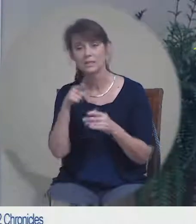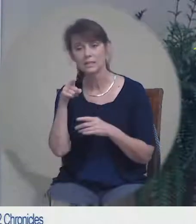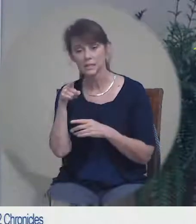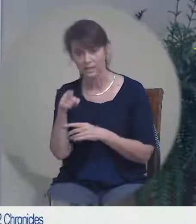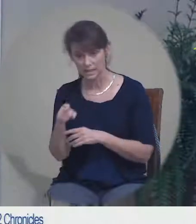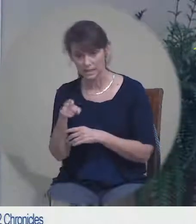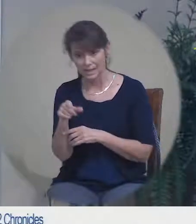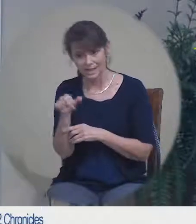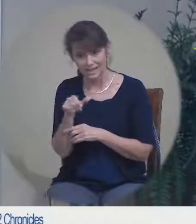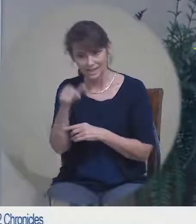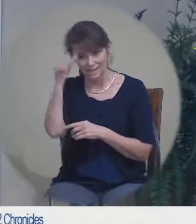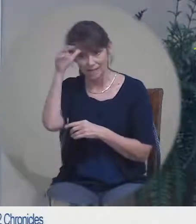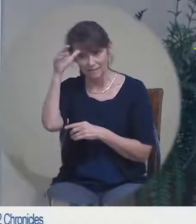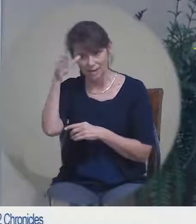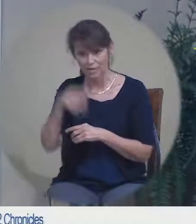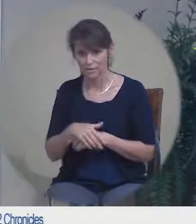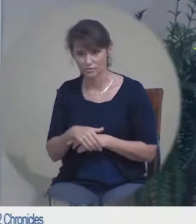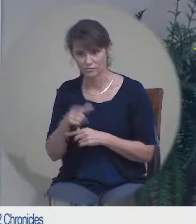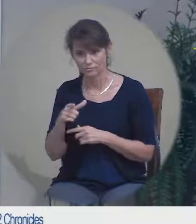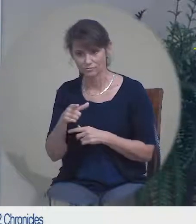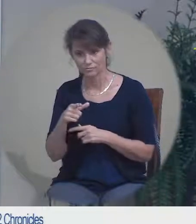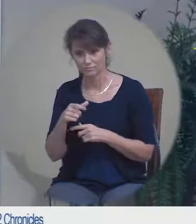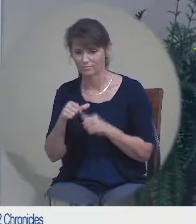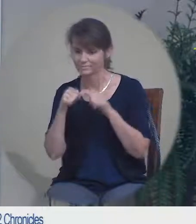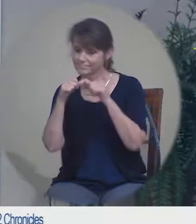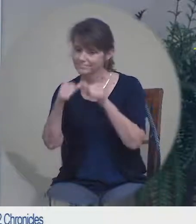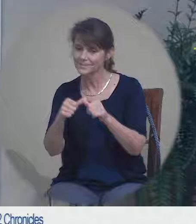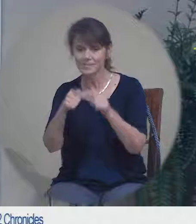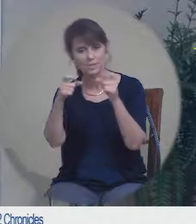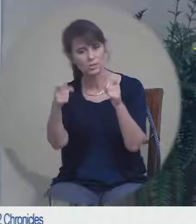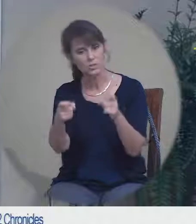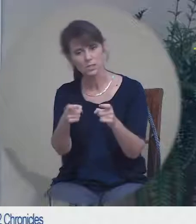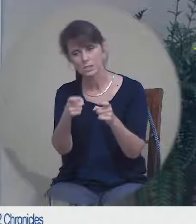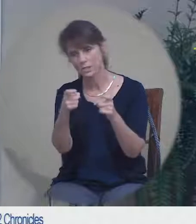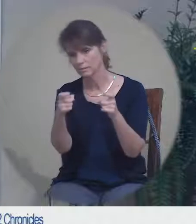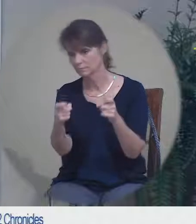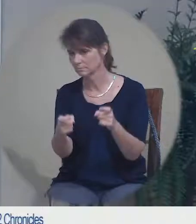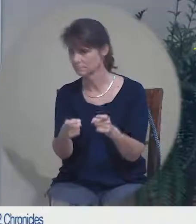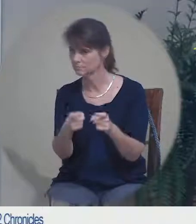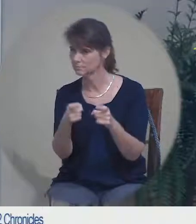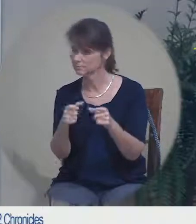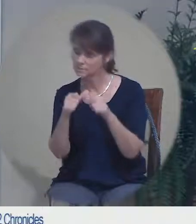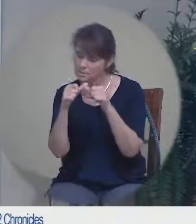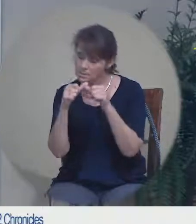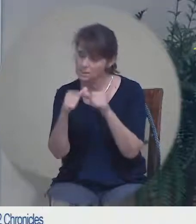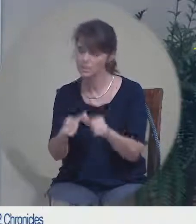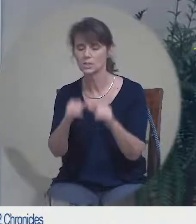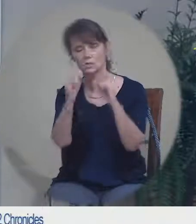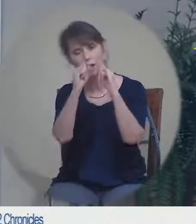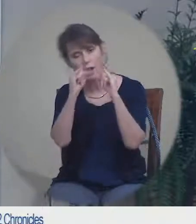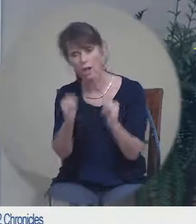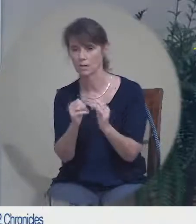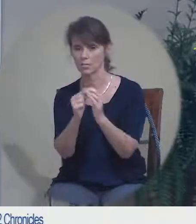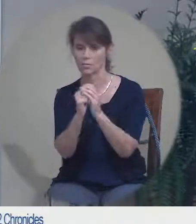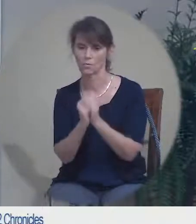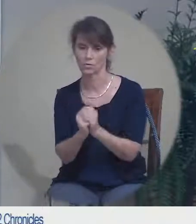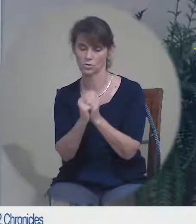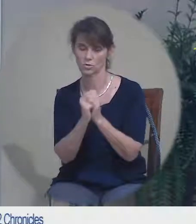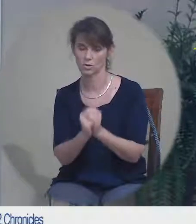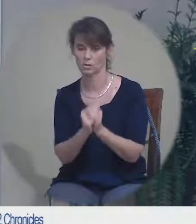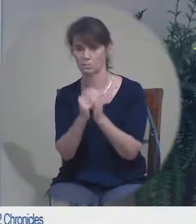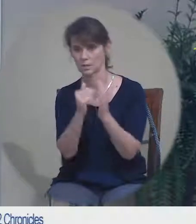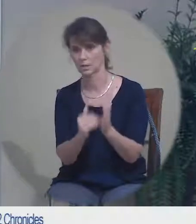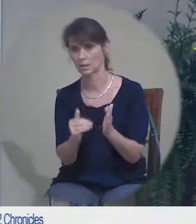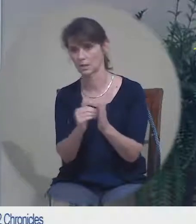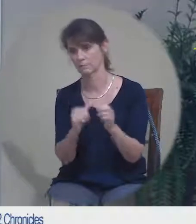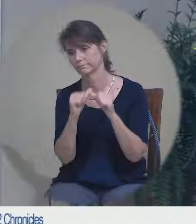predecessor, his father, does not turn from the sin of Jeroboam. He continues the idol worship that Jeroboam had